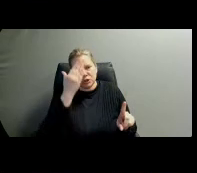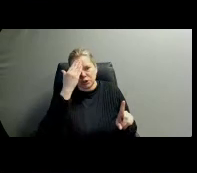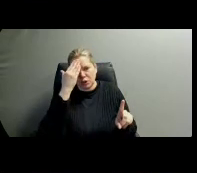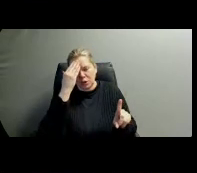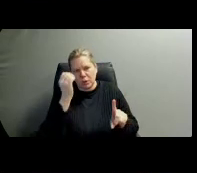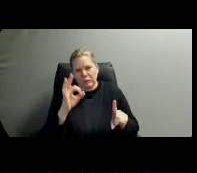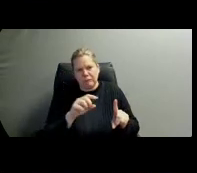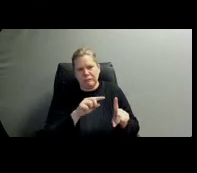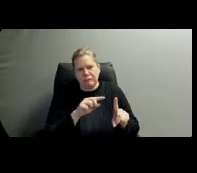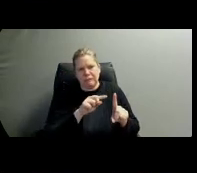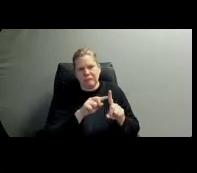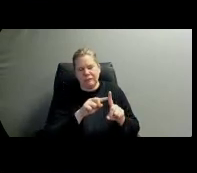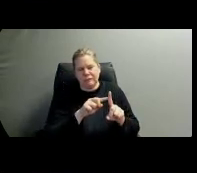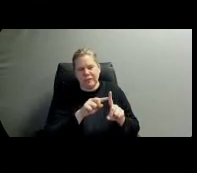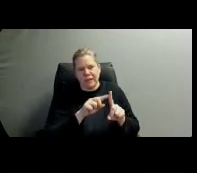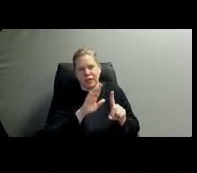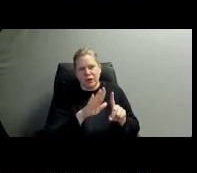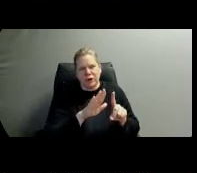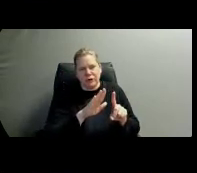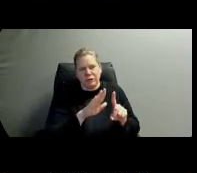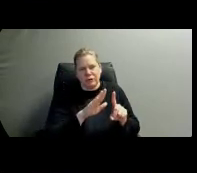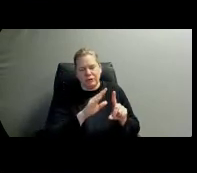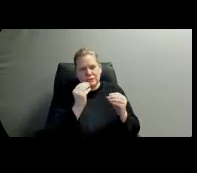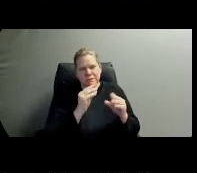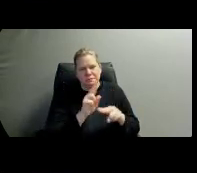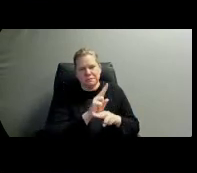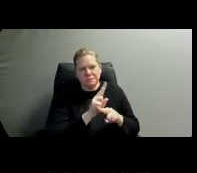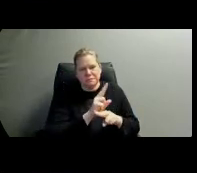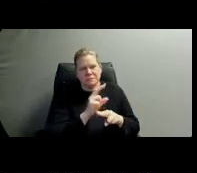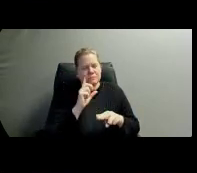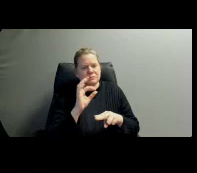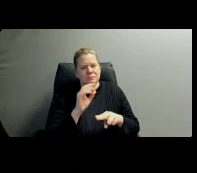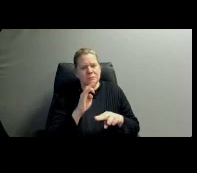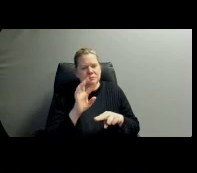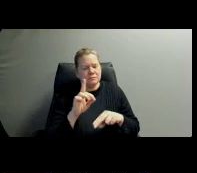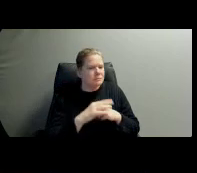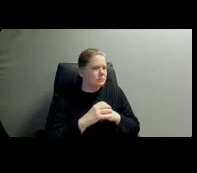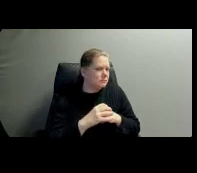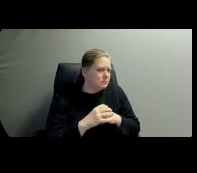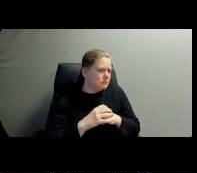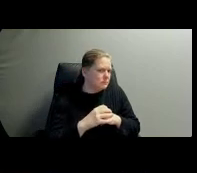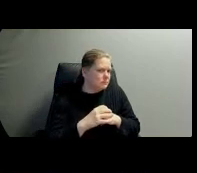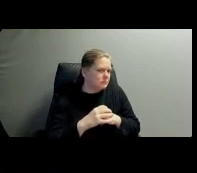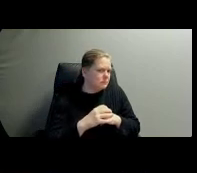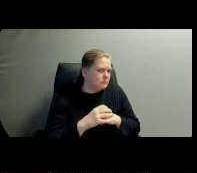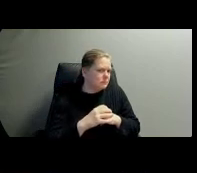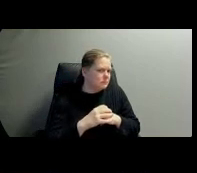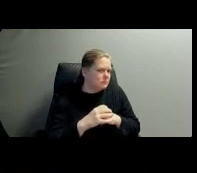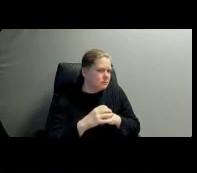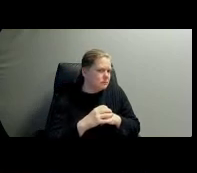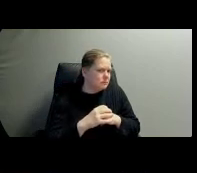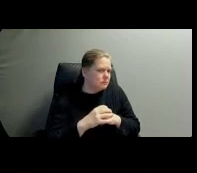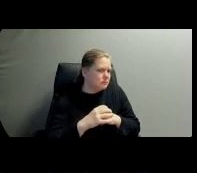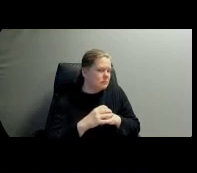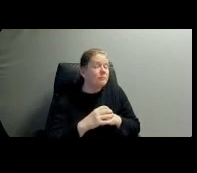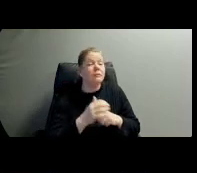That's an interesting question. So, one of the things that's currently happening, each and every model